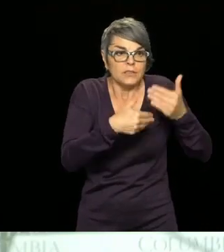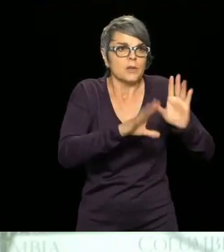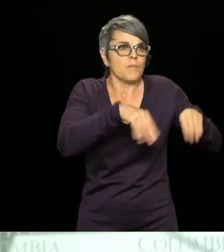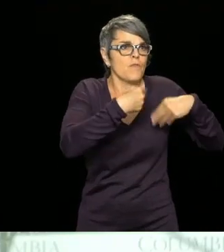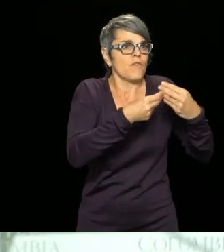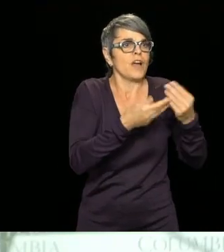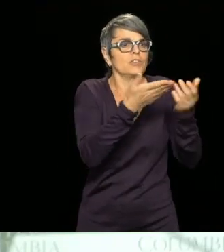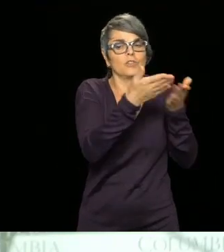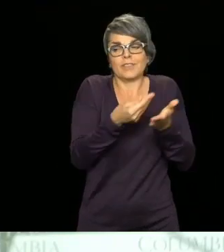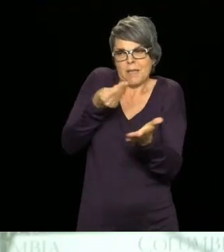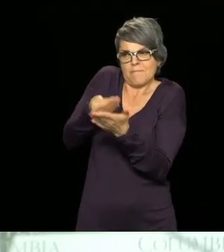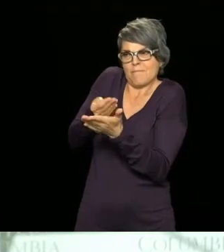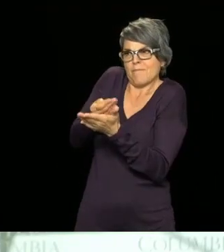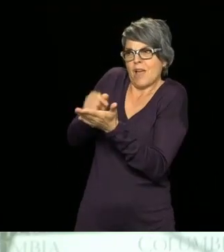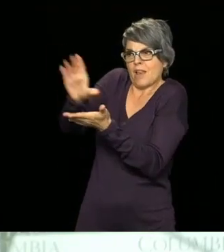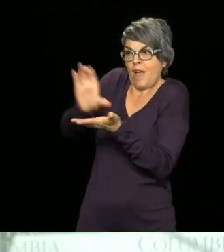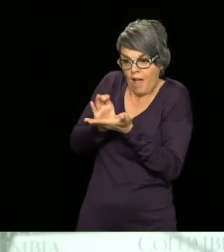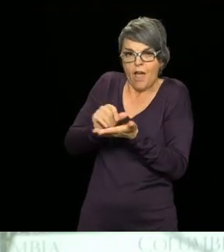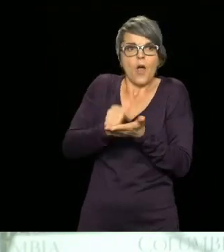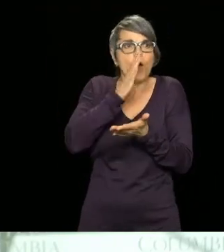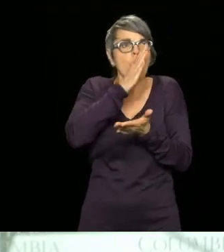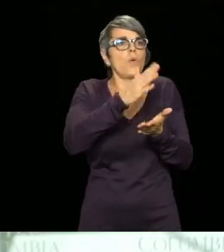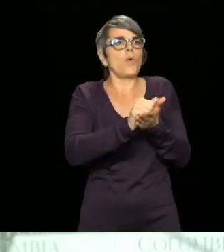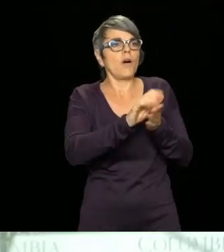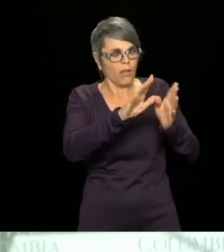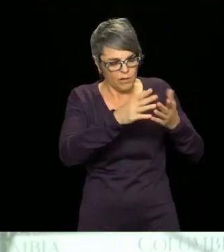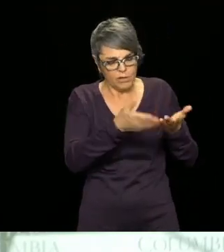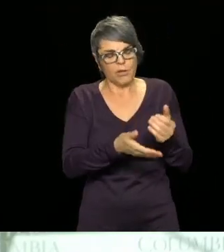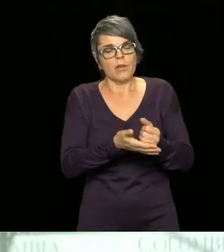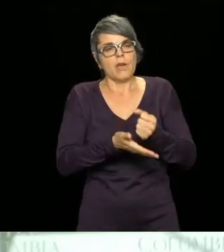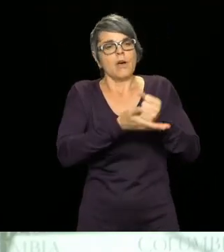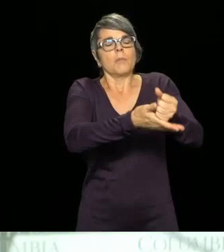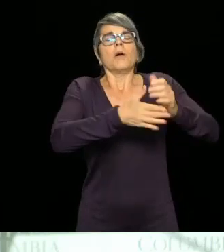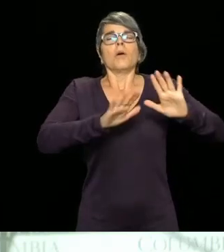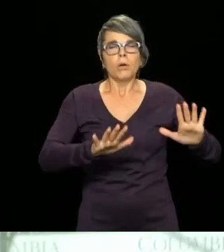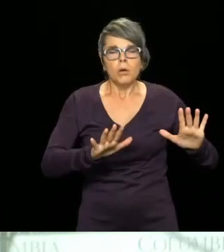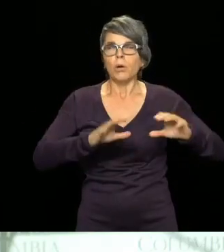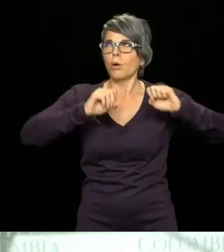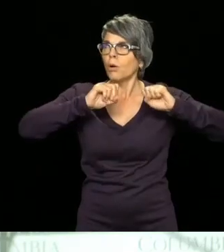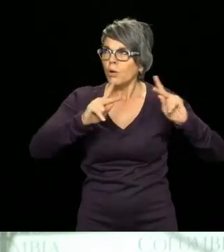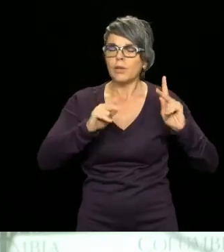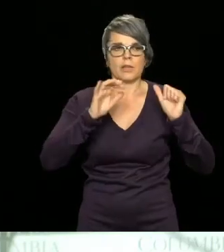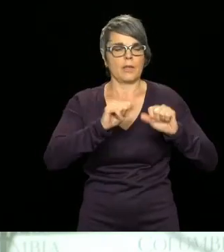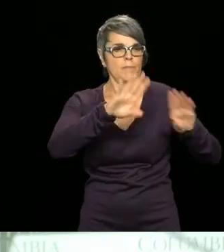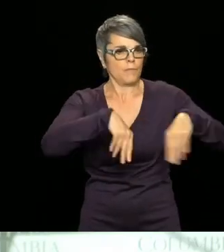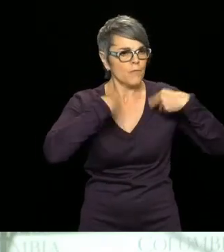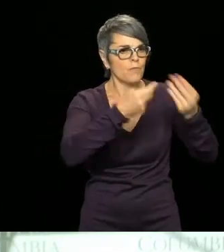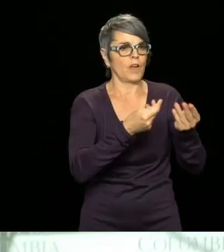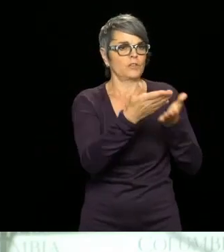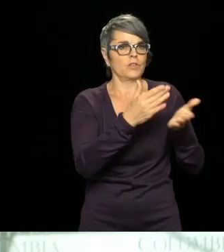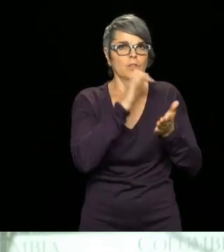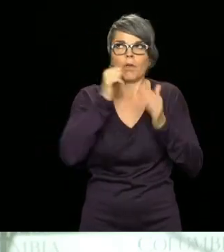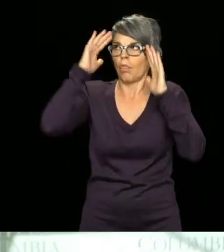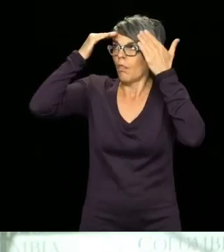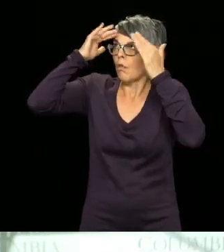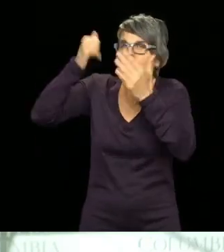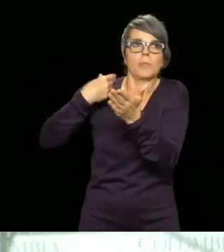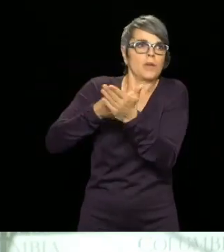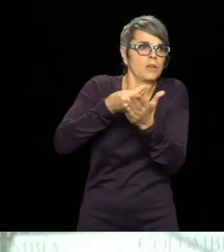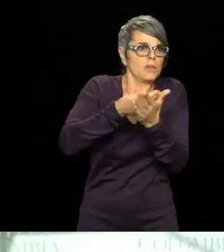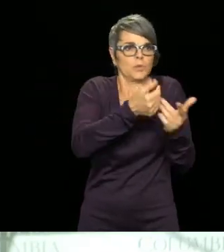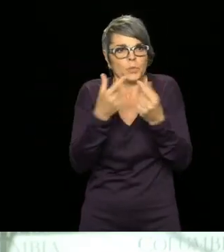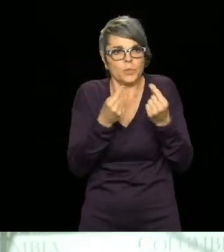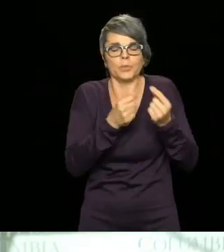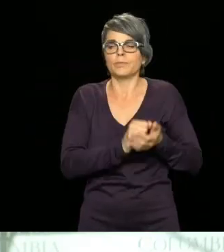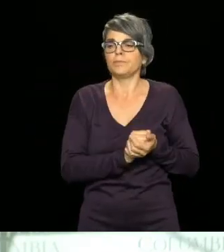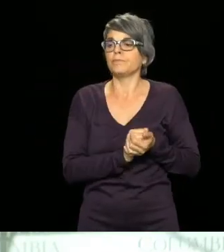way instead of, kind of cobbling money together. But more than that, this funding, $10 million, is a